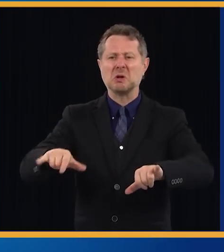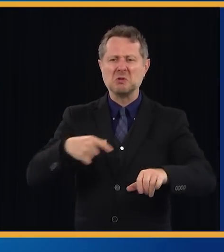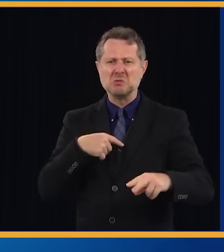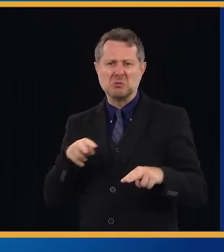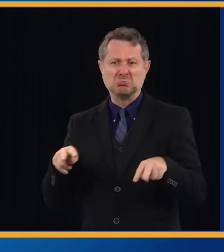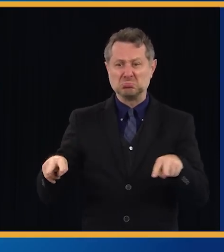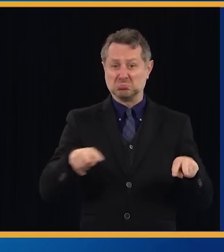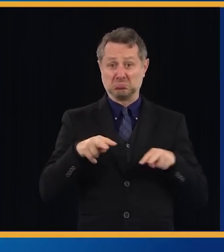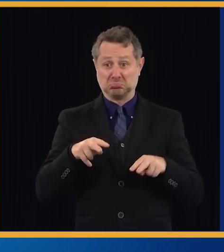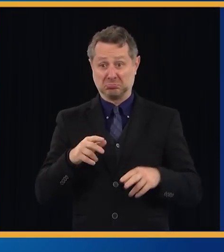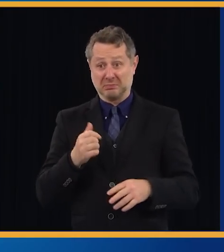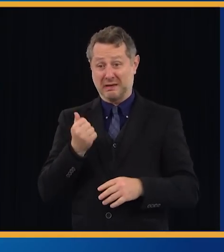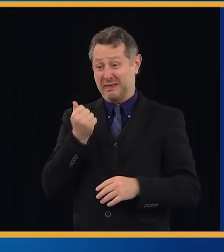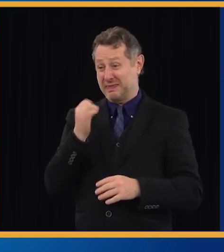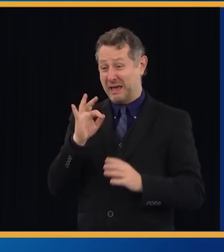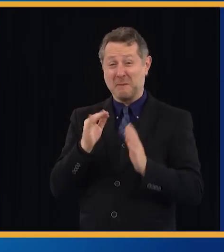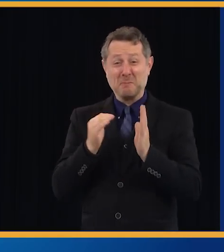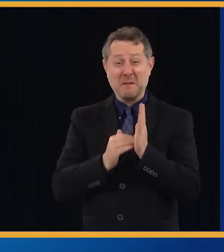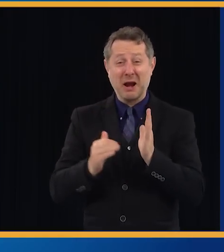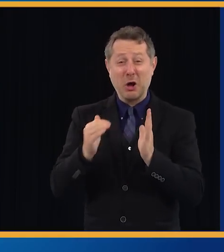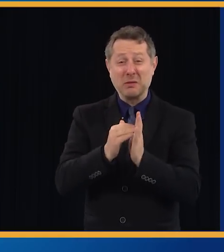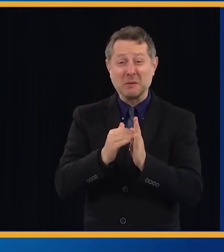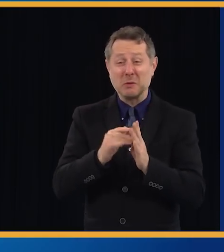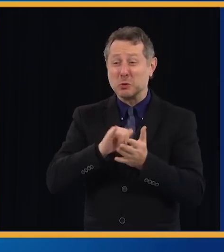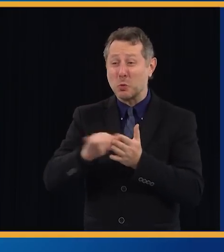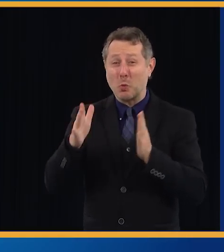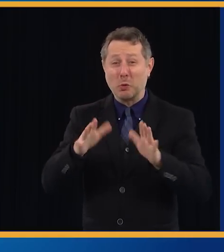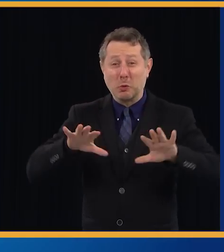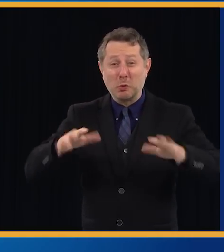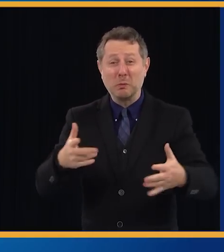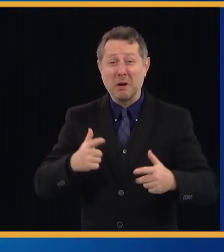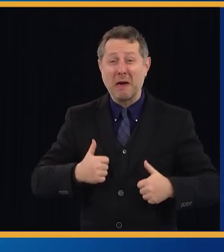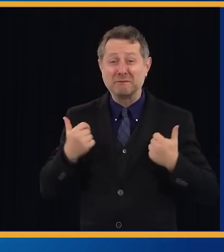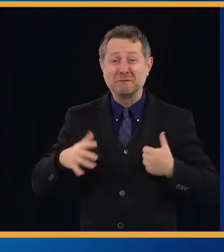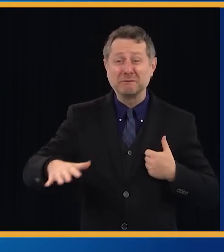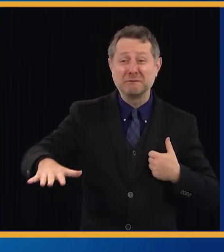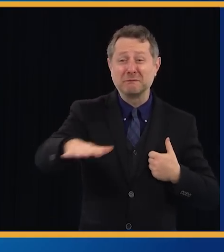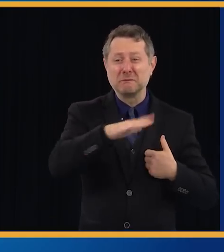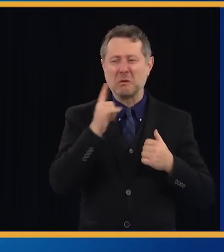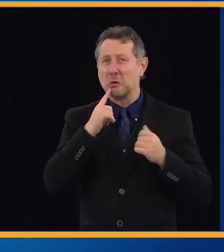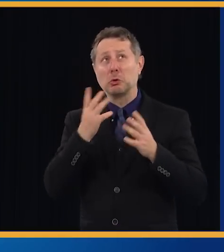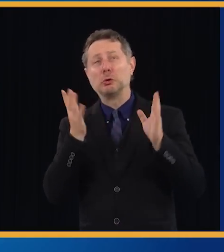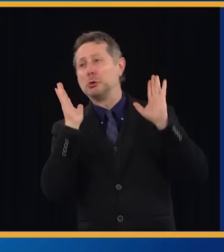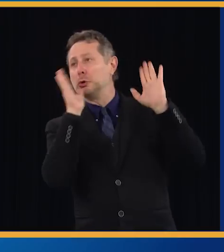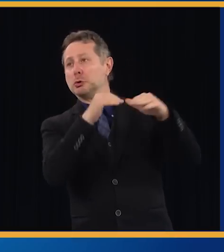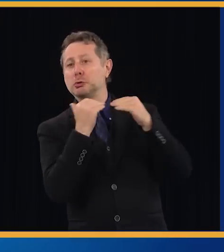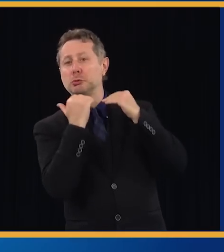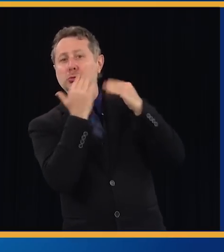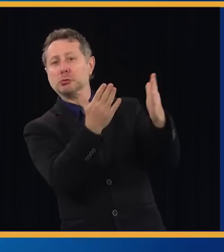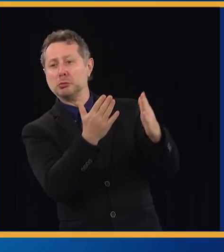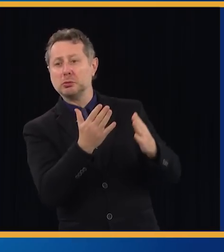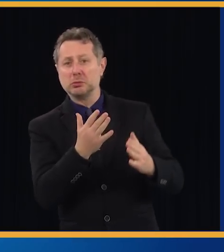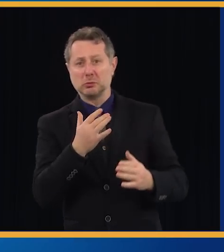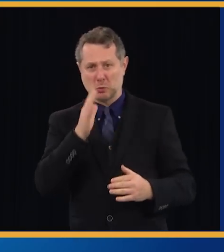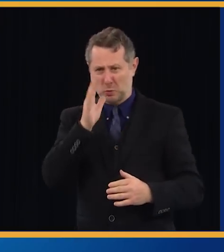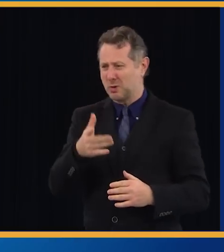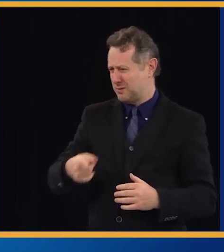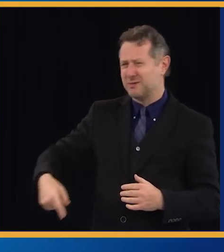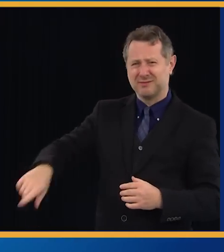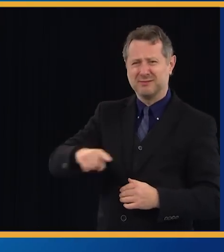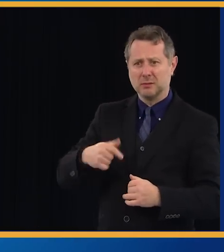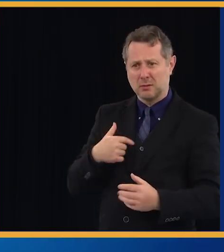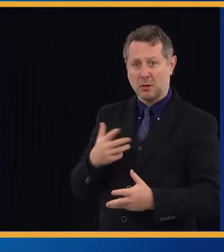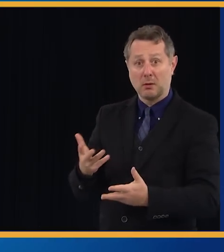I'm going out today, they would go out. But the belief was if they have the facts, if they understand the facts,